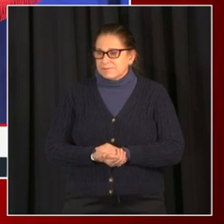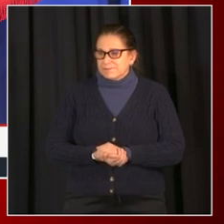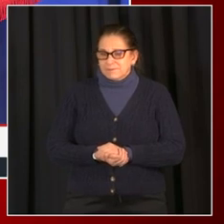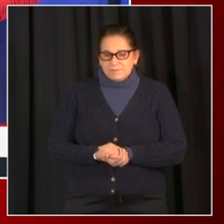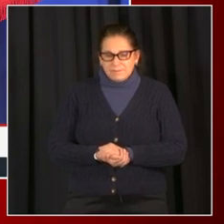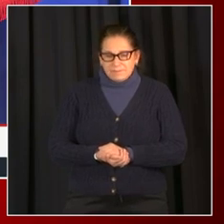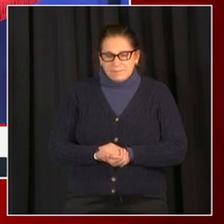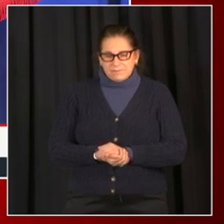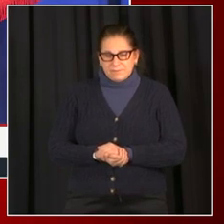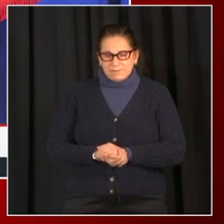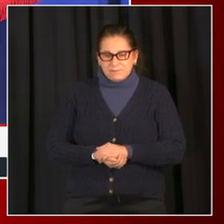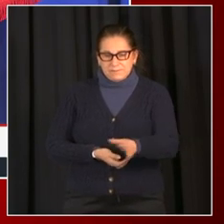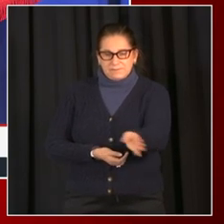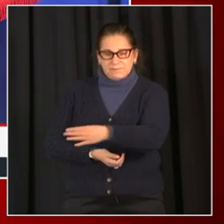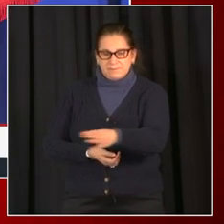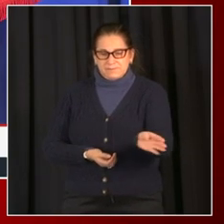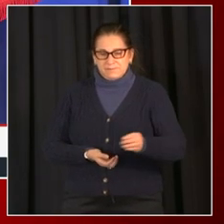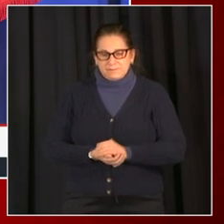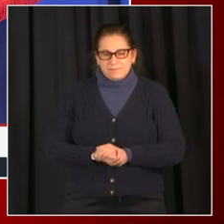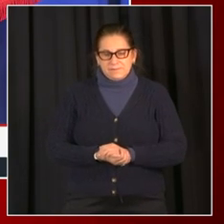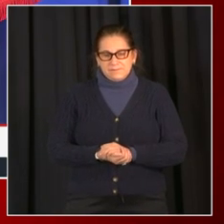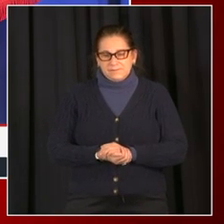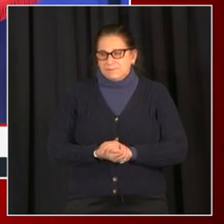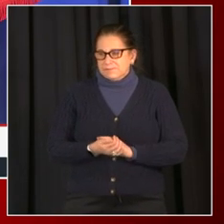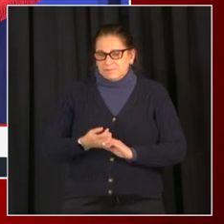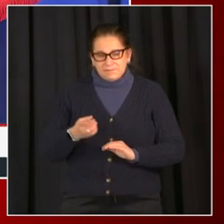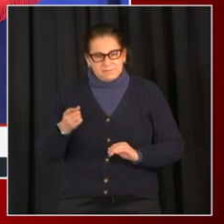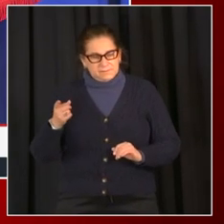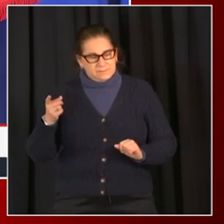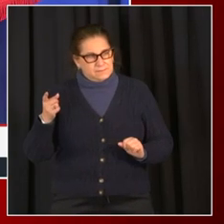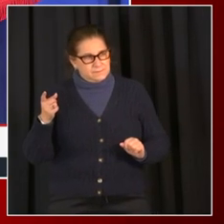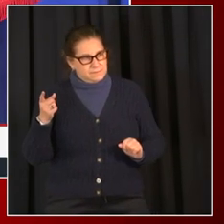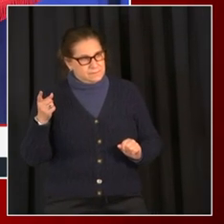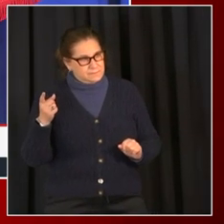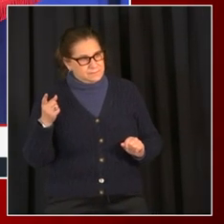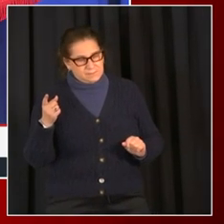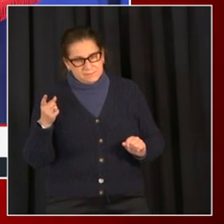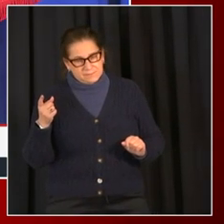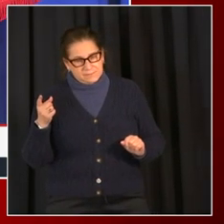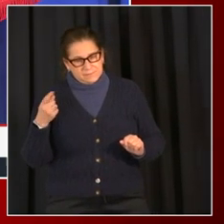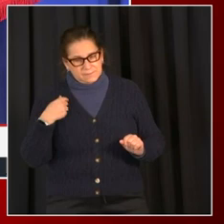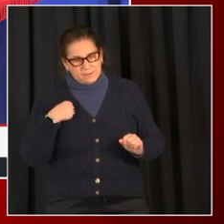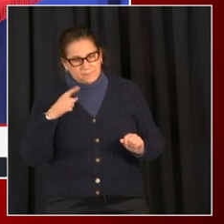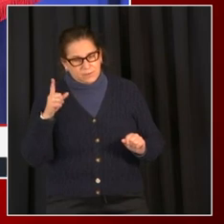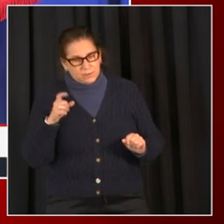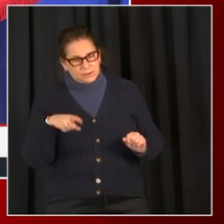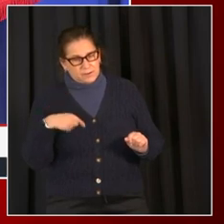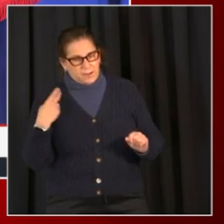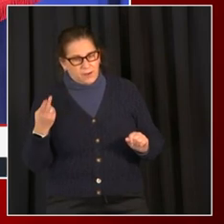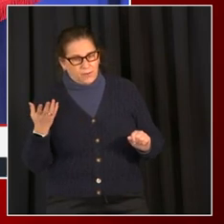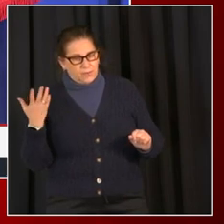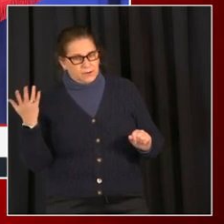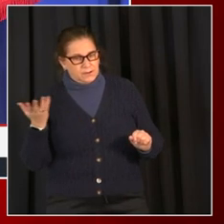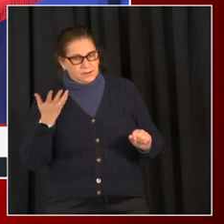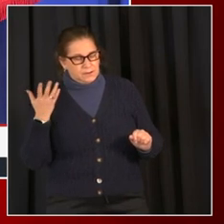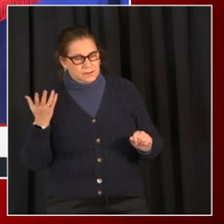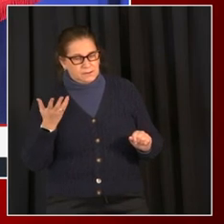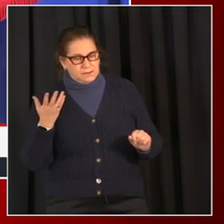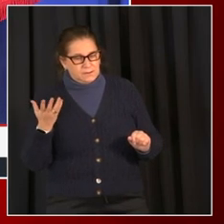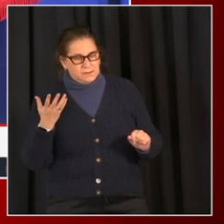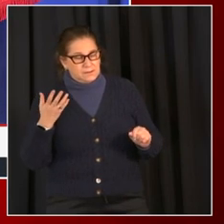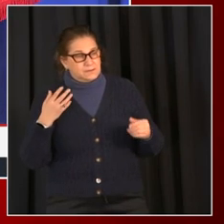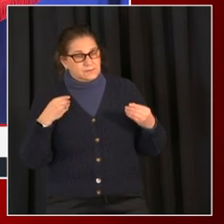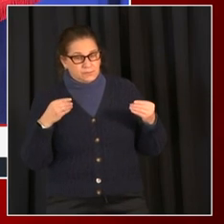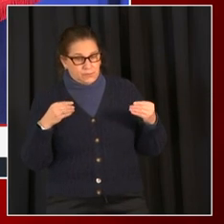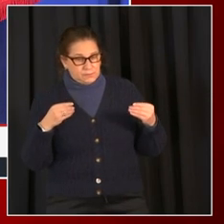this pandemic. I get the question is along the lines of, and we're reporting on these different box stores. Walmart